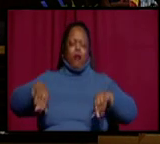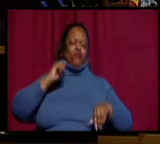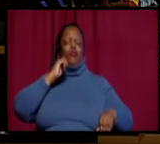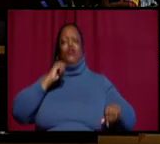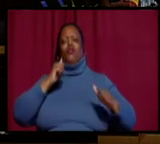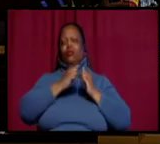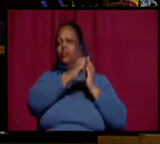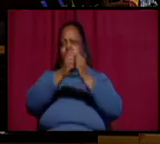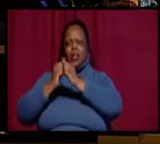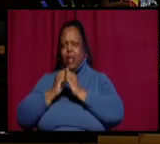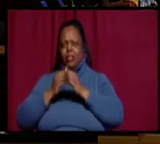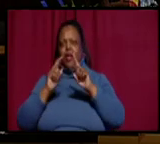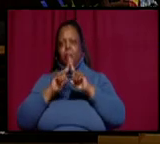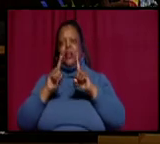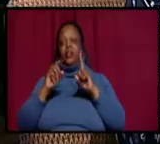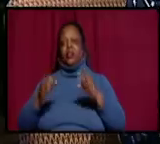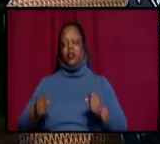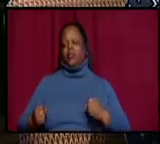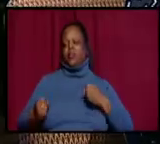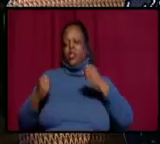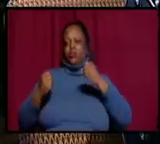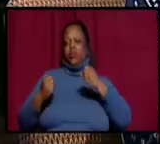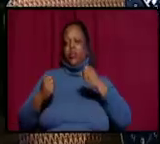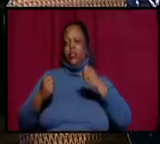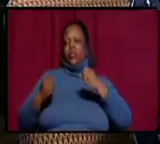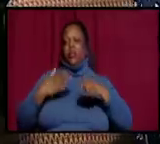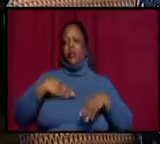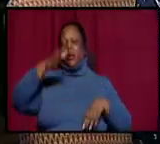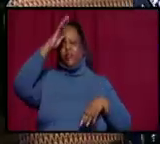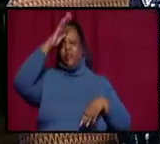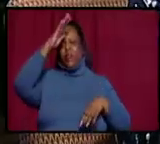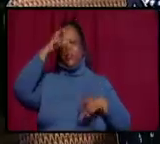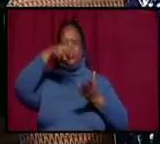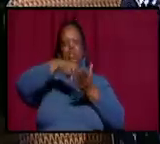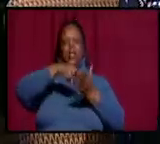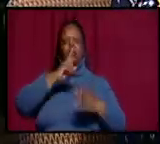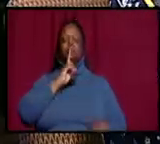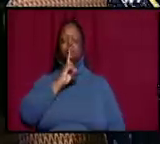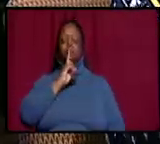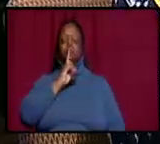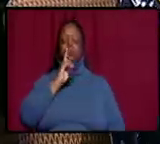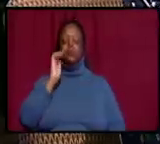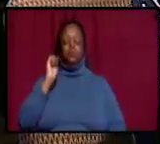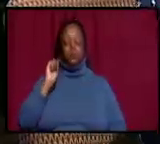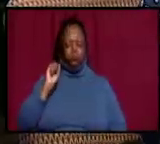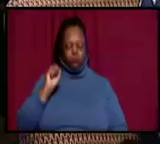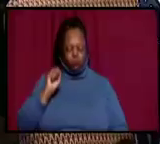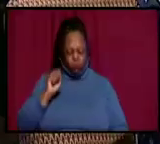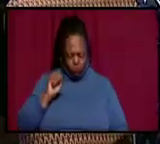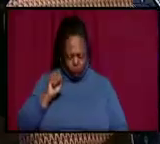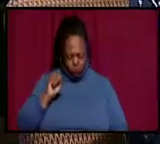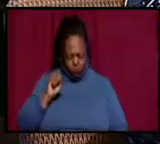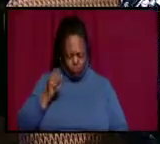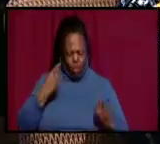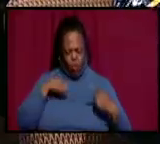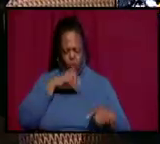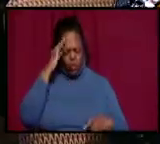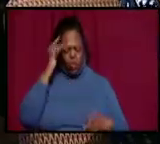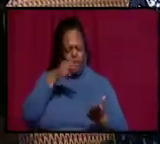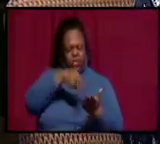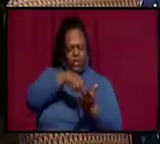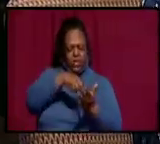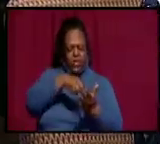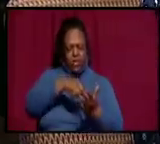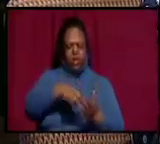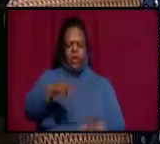girls. But there was a strength in Daddy that he didn't say much. But we just knew when he stood on his feet, he was